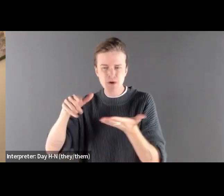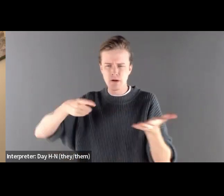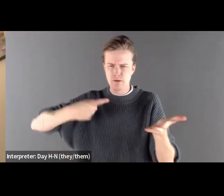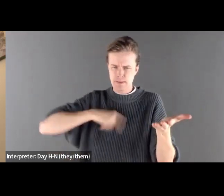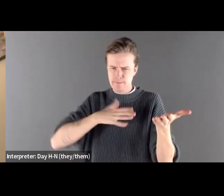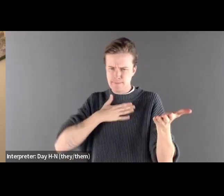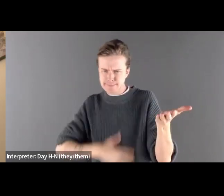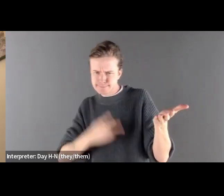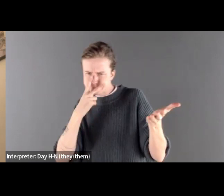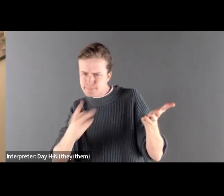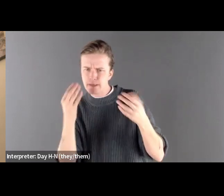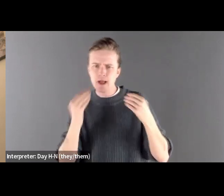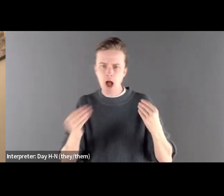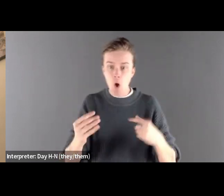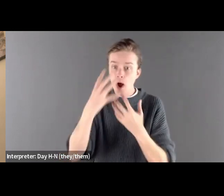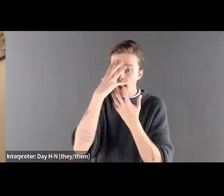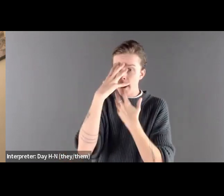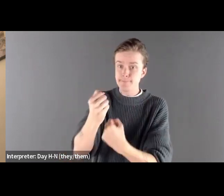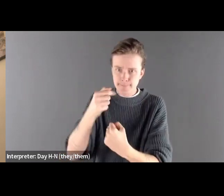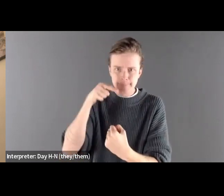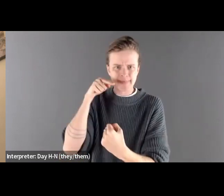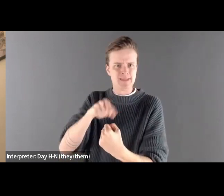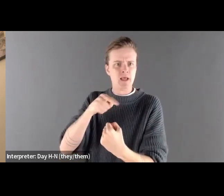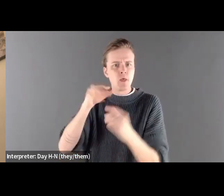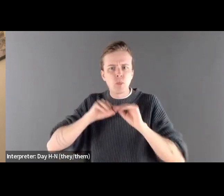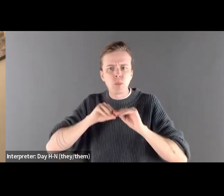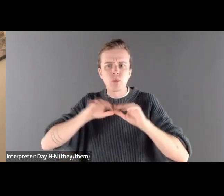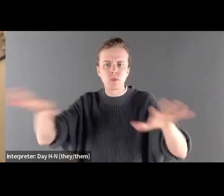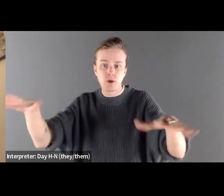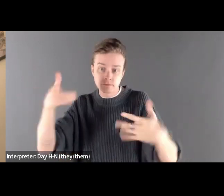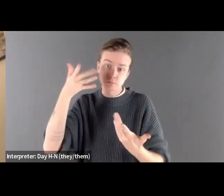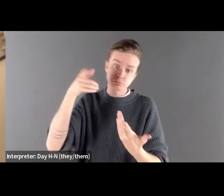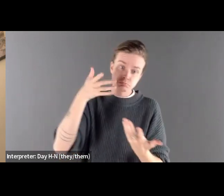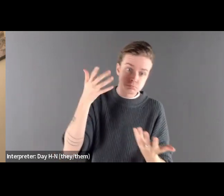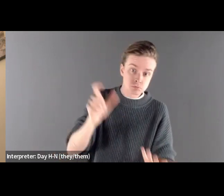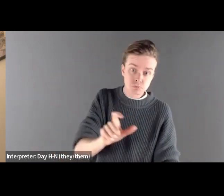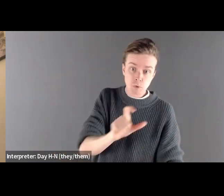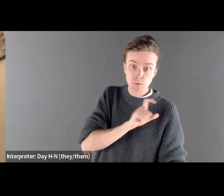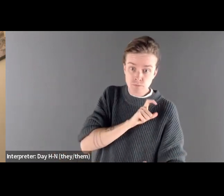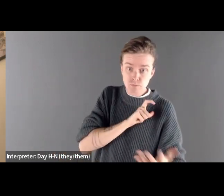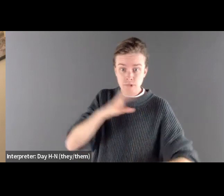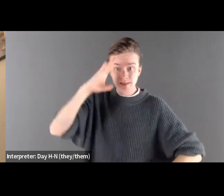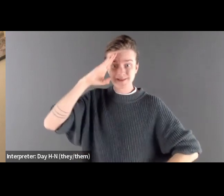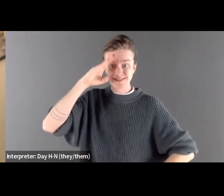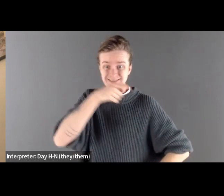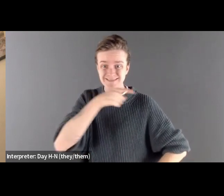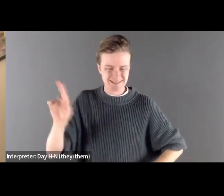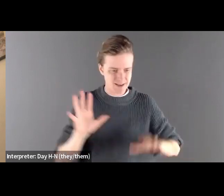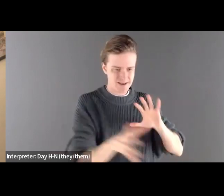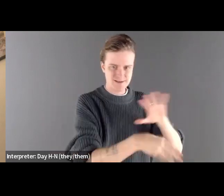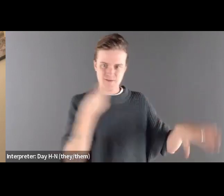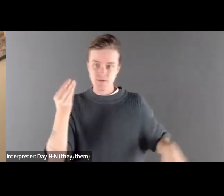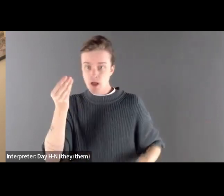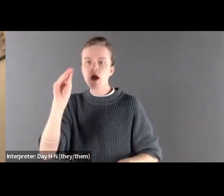NYPD has used surveillance, in particular facial recognition, against Black Lives Matter protesters to harass them